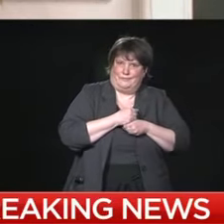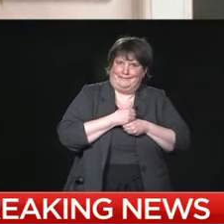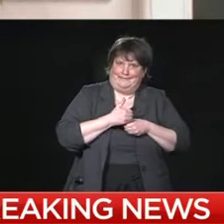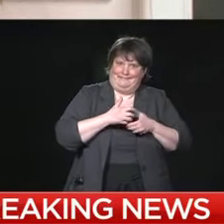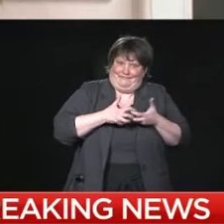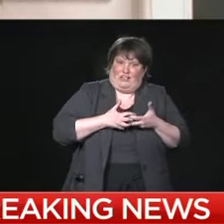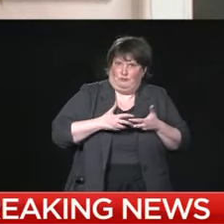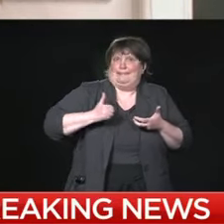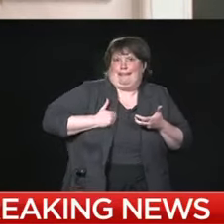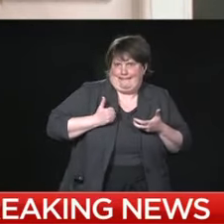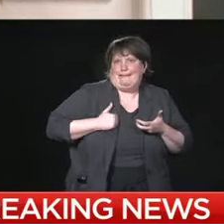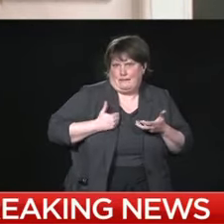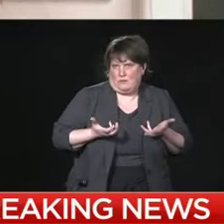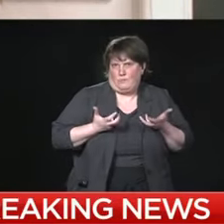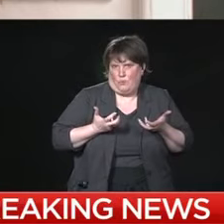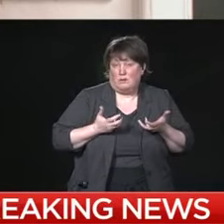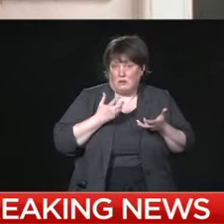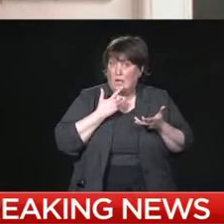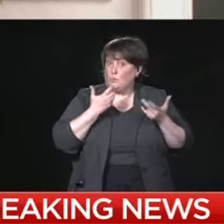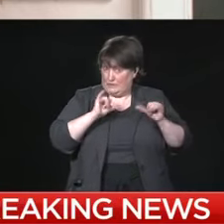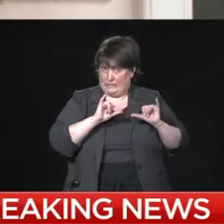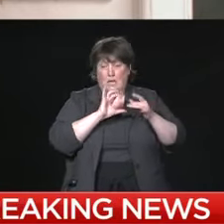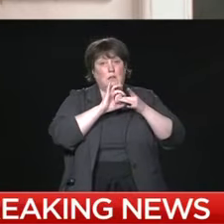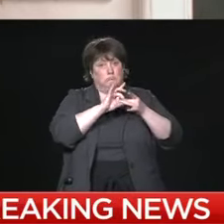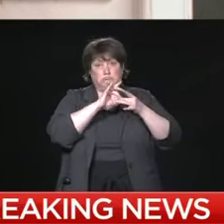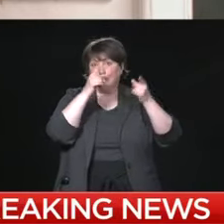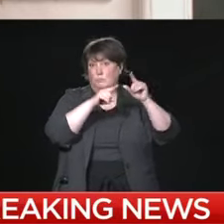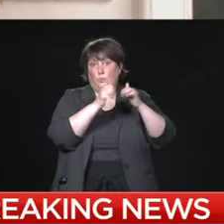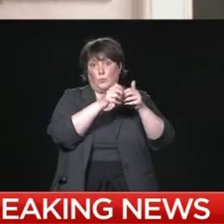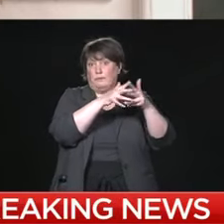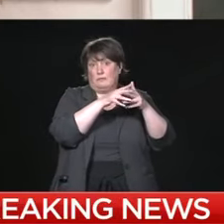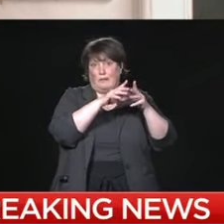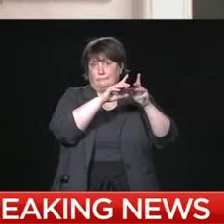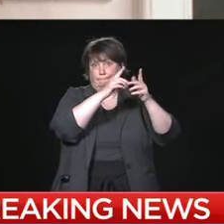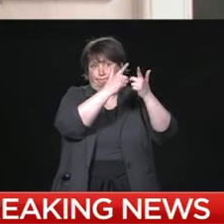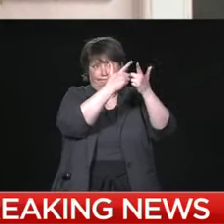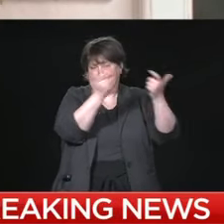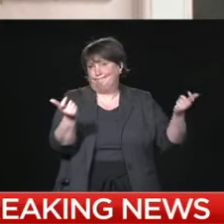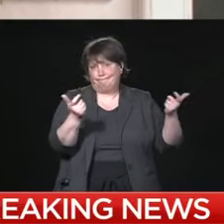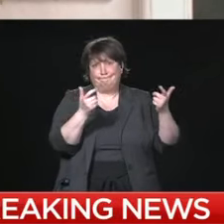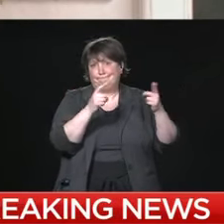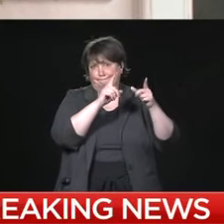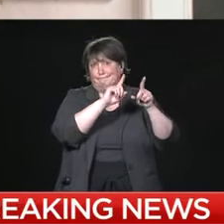well. And with the United States, we continue to coordinate on a broad range of issues.